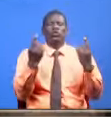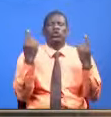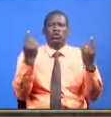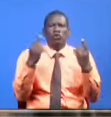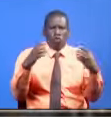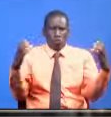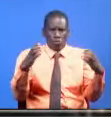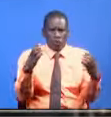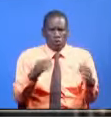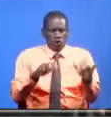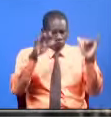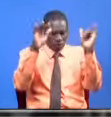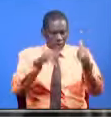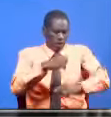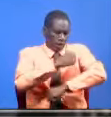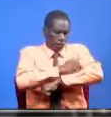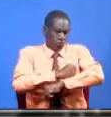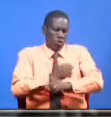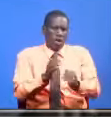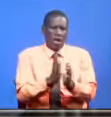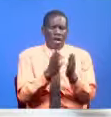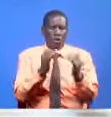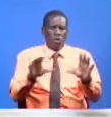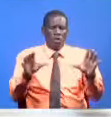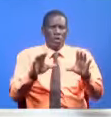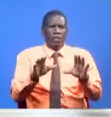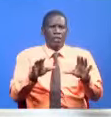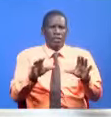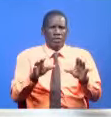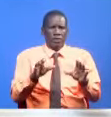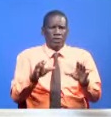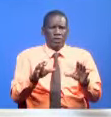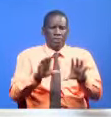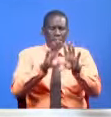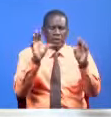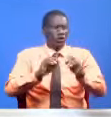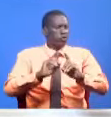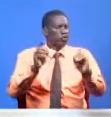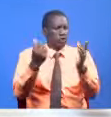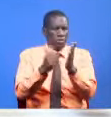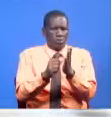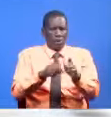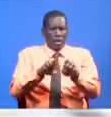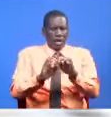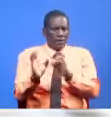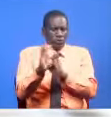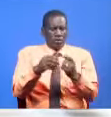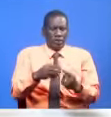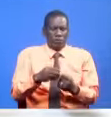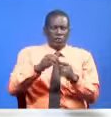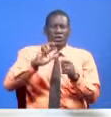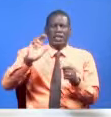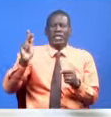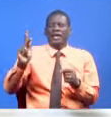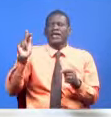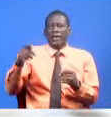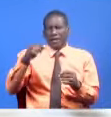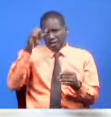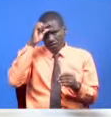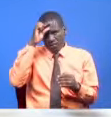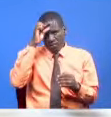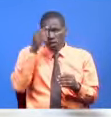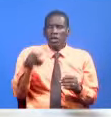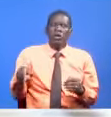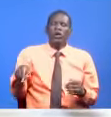to remain in school, and therefore budget should not be a problem. As a country, and especially Kenya Kwanza government, we